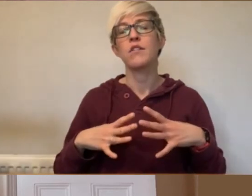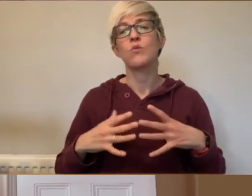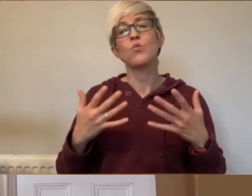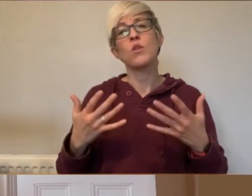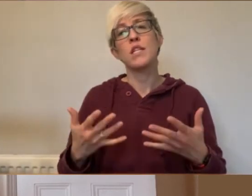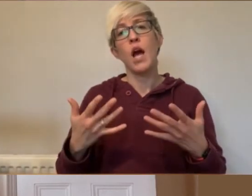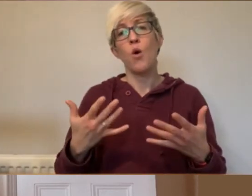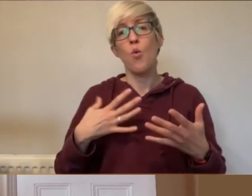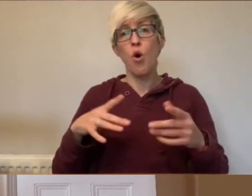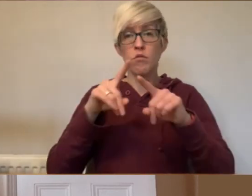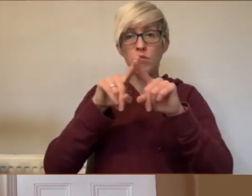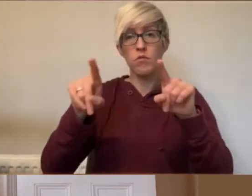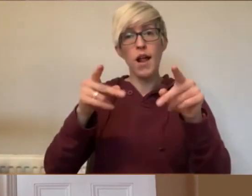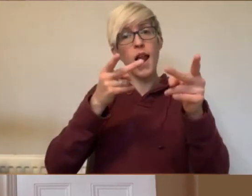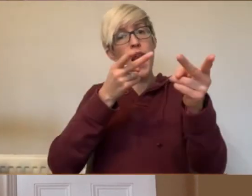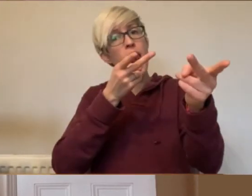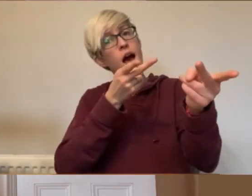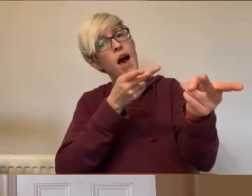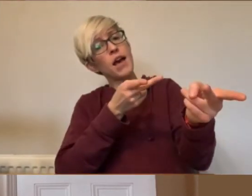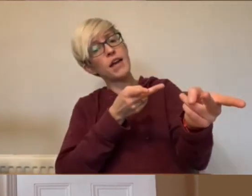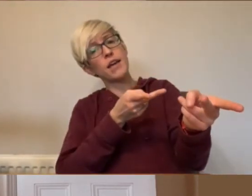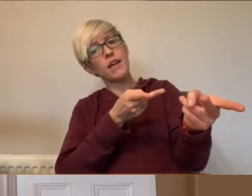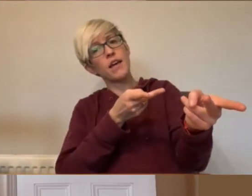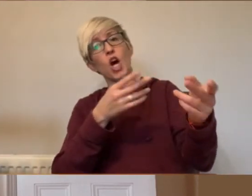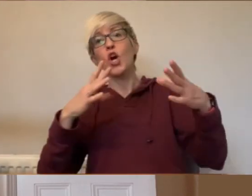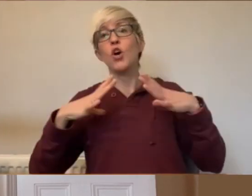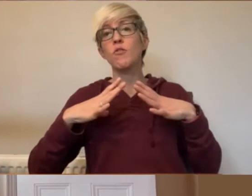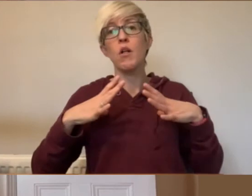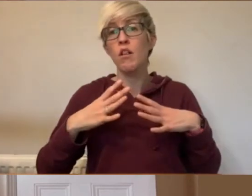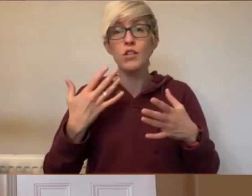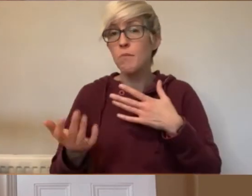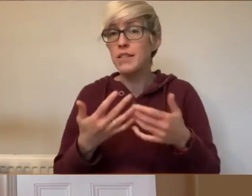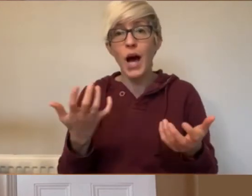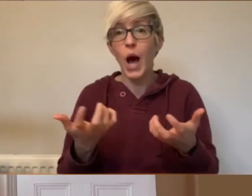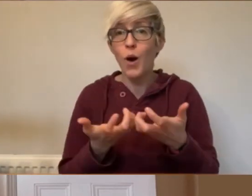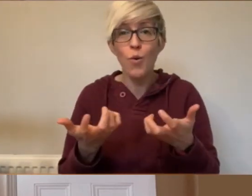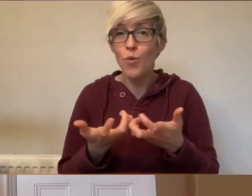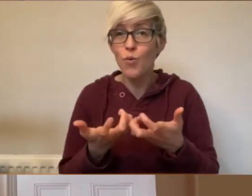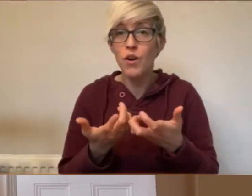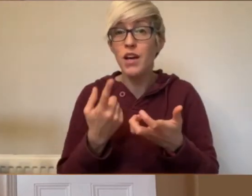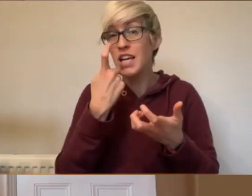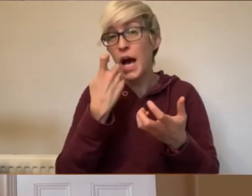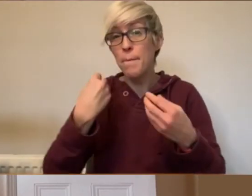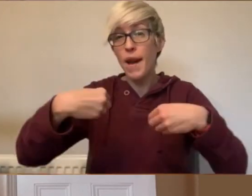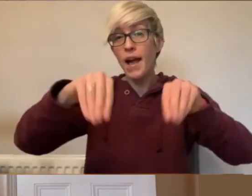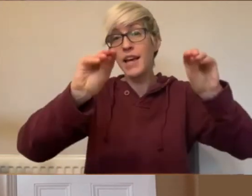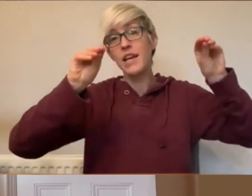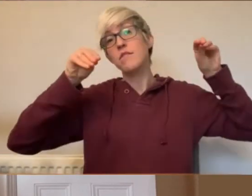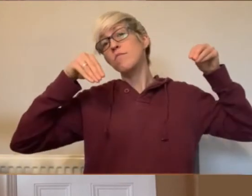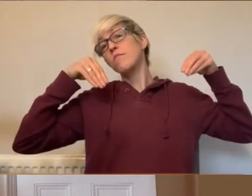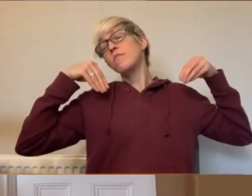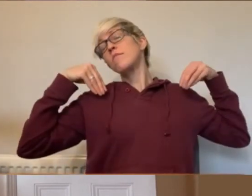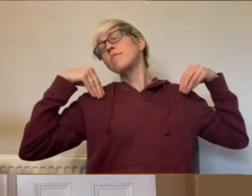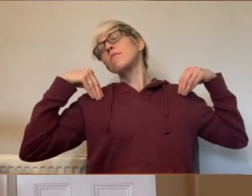just going to lay down in a comfortable position. So however laying down is for you, and if you want a blanket on,